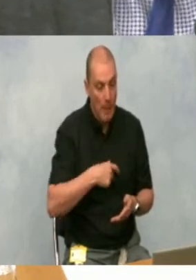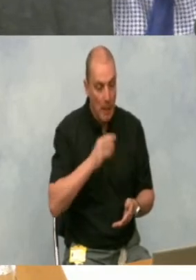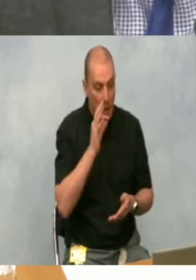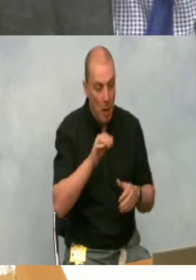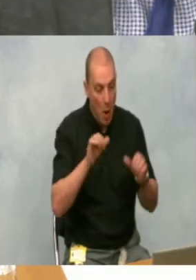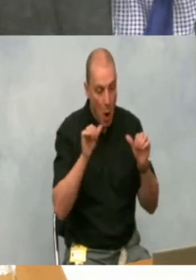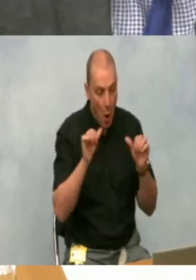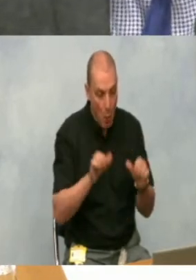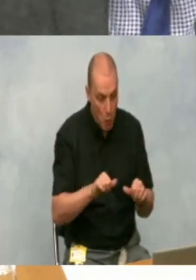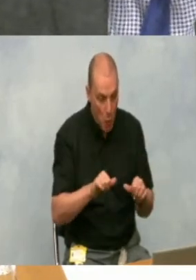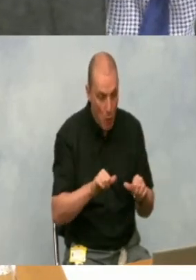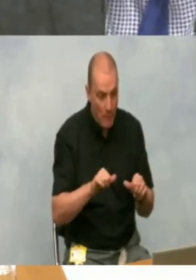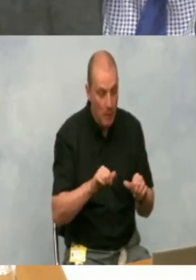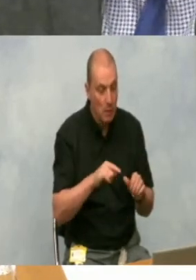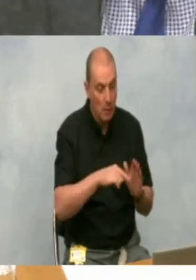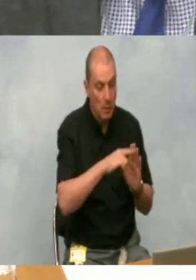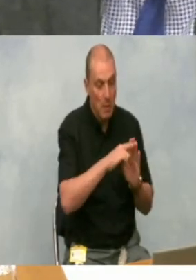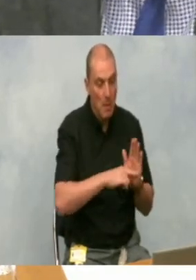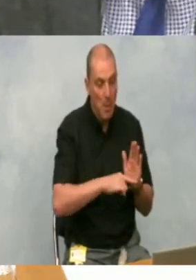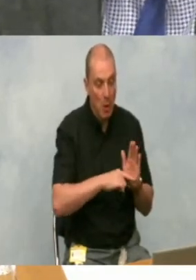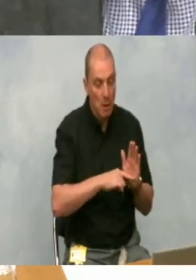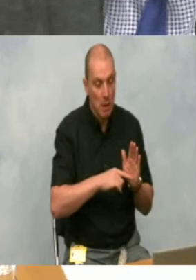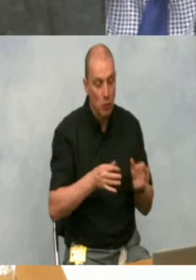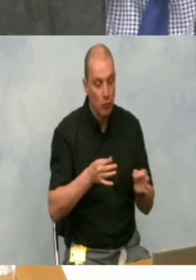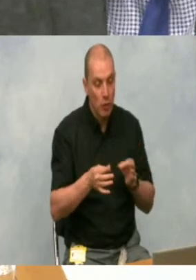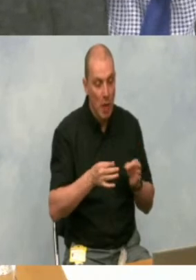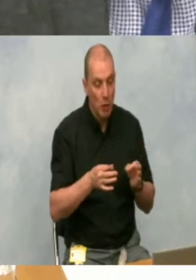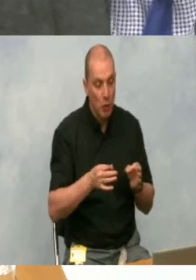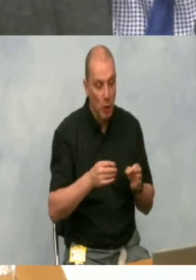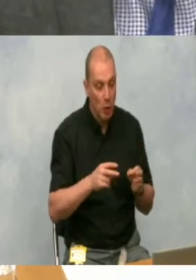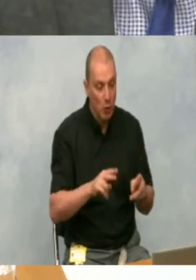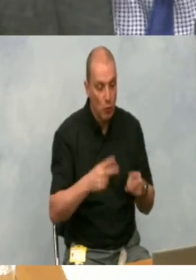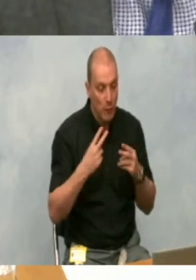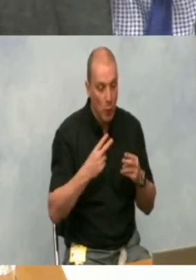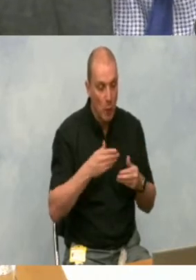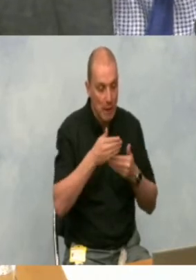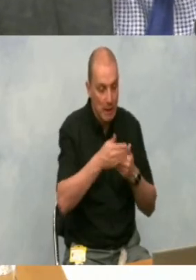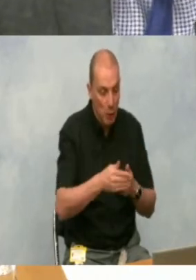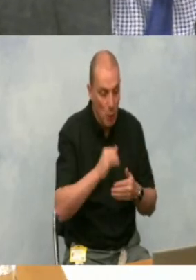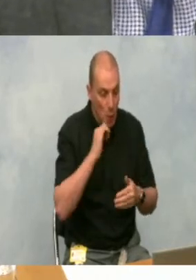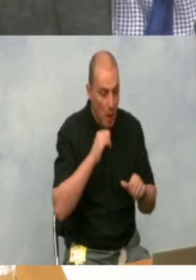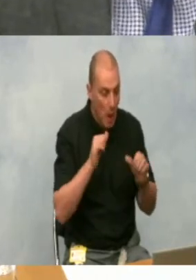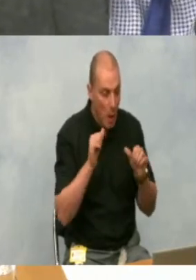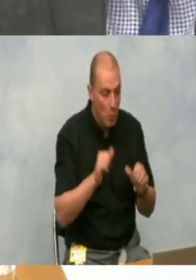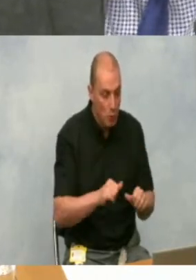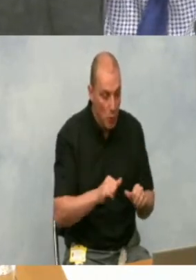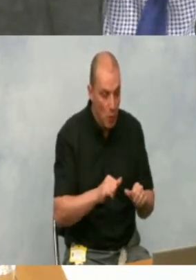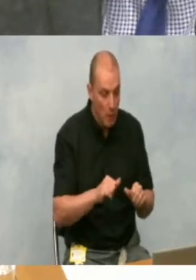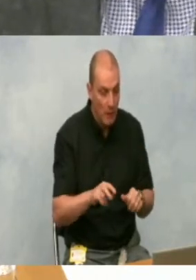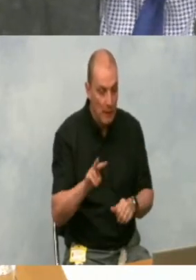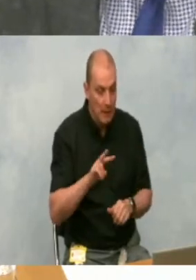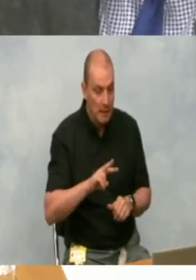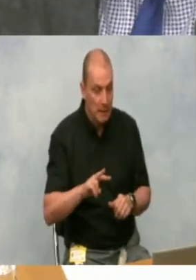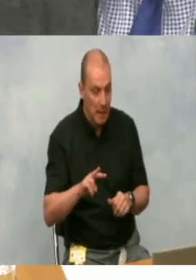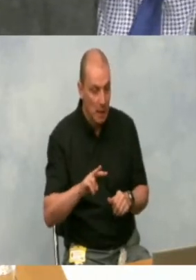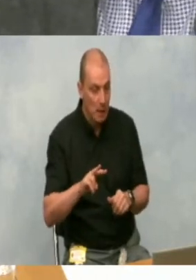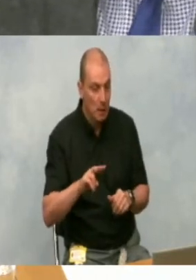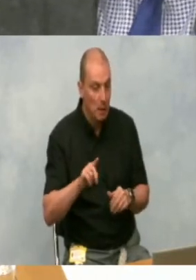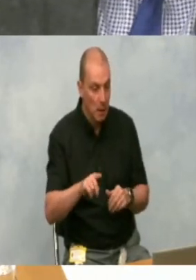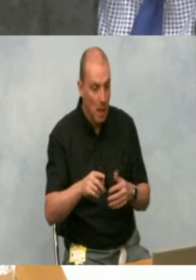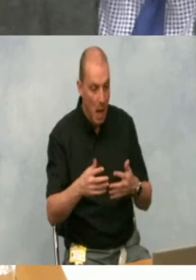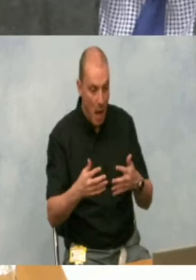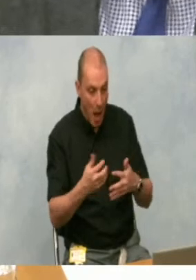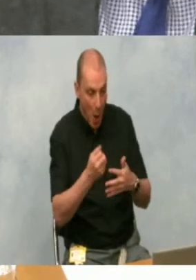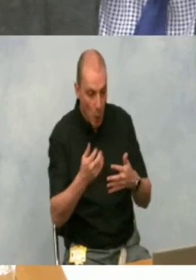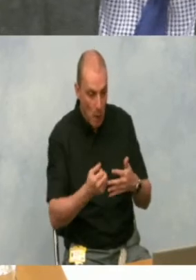following. Firstly, that the policy and strategy review schedule attached to Appendix 1 be approved, and secondly, that the outcome of the policy and strategy reviews be reported to